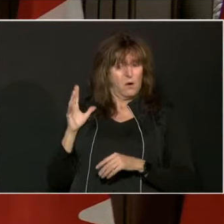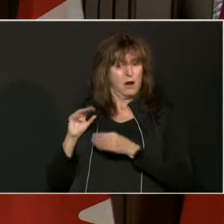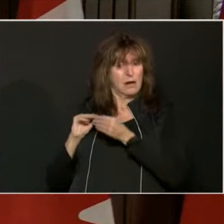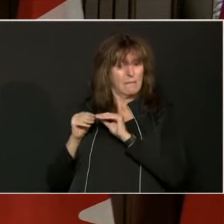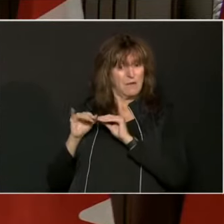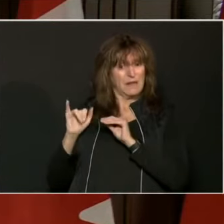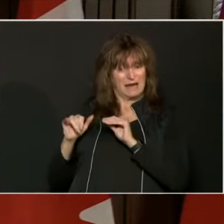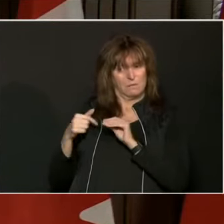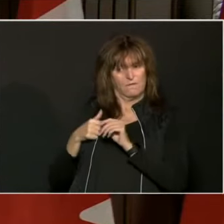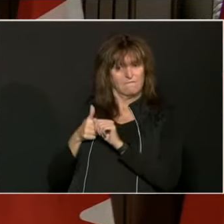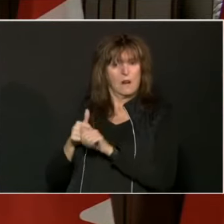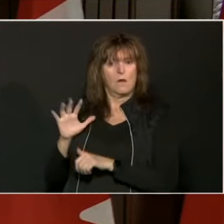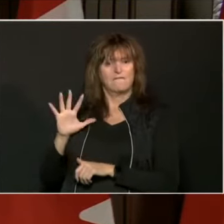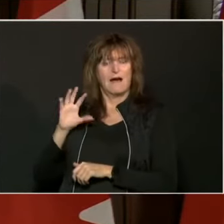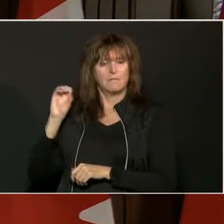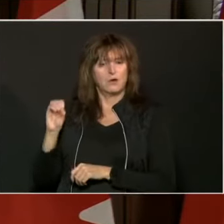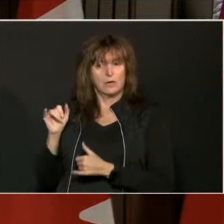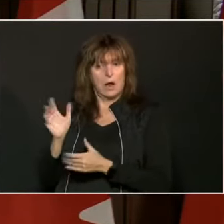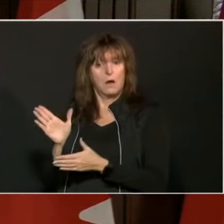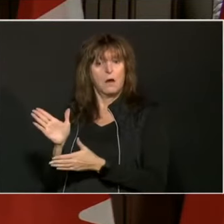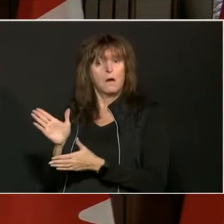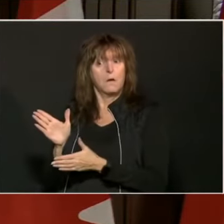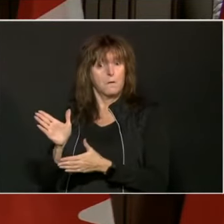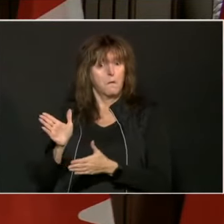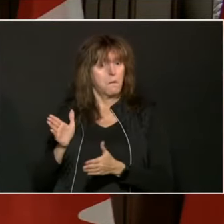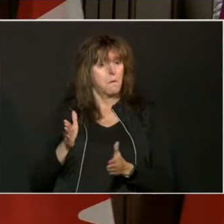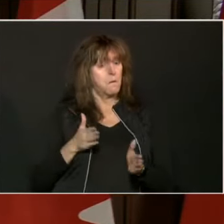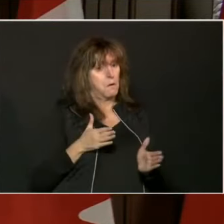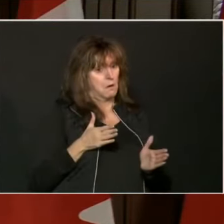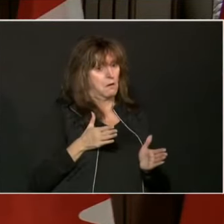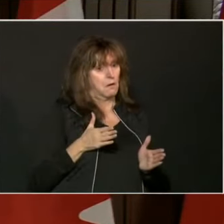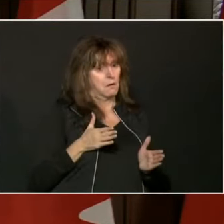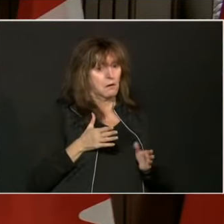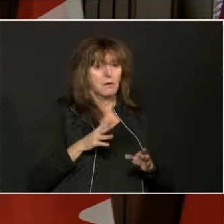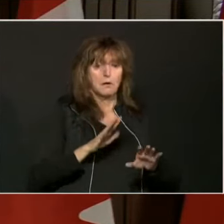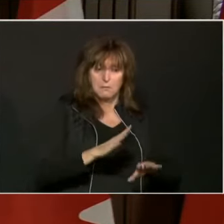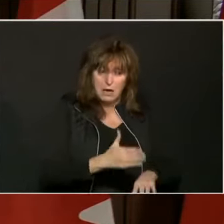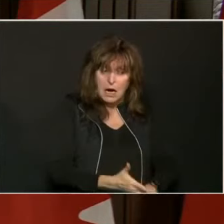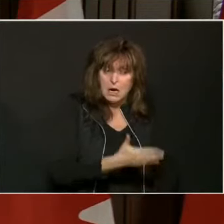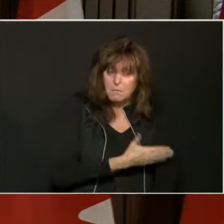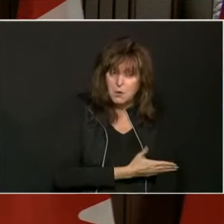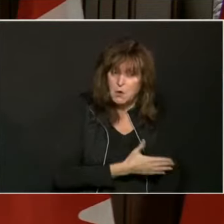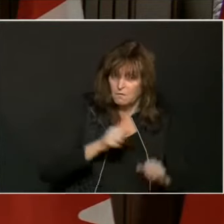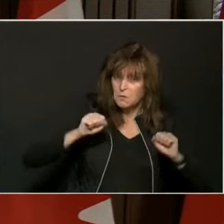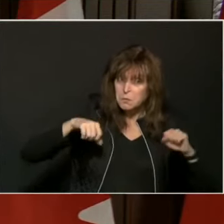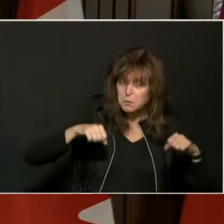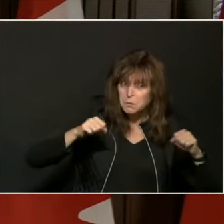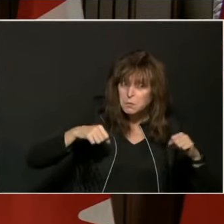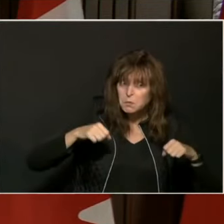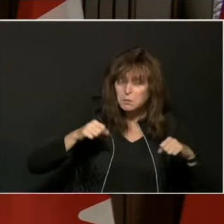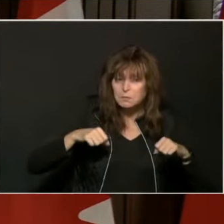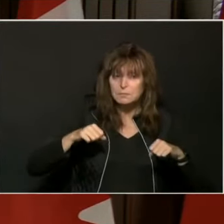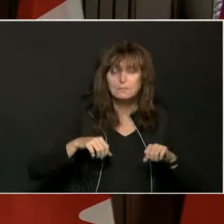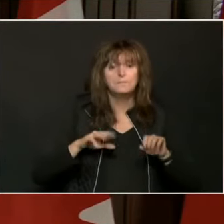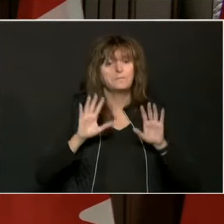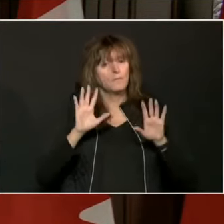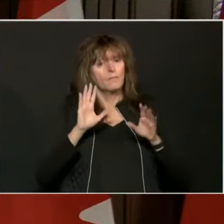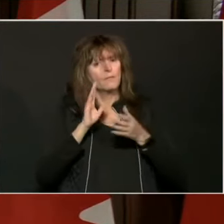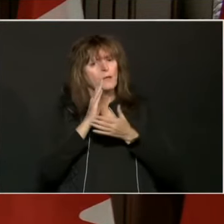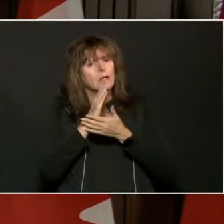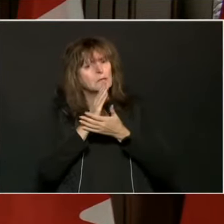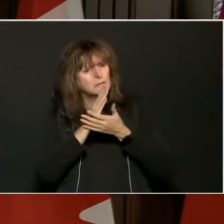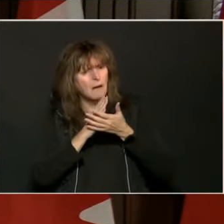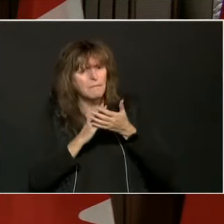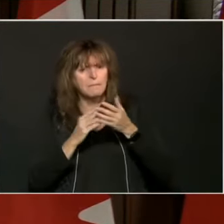and 1.1%. So that's an improvement across the board. Some in the larger ones more, like the lockdown ones, and